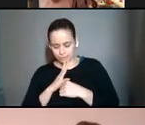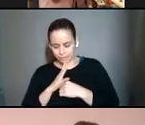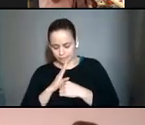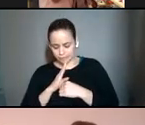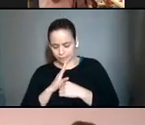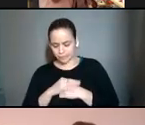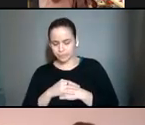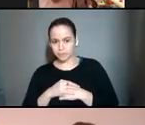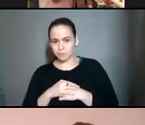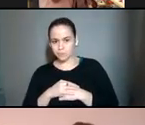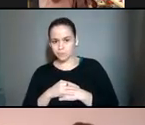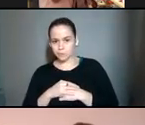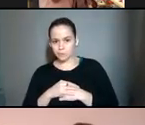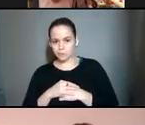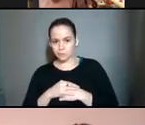40 plus 9.